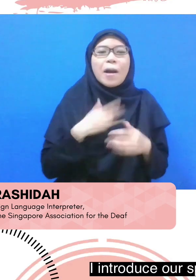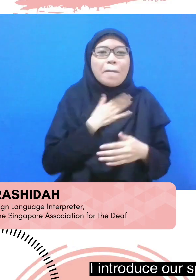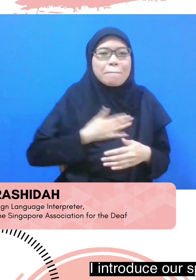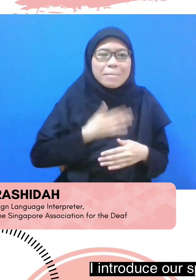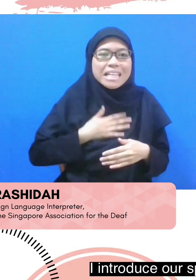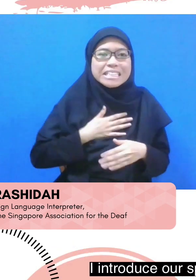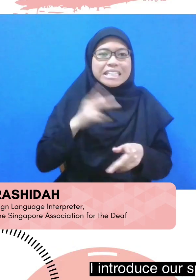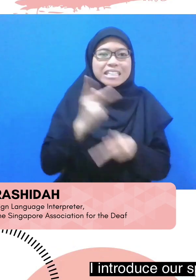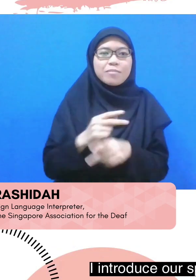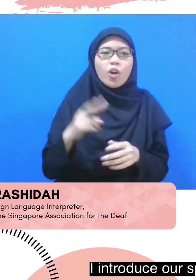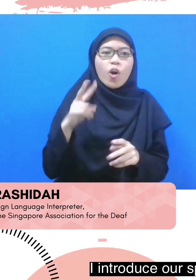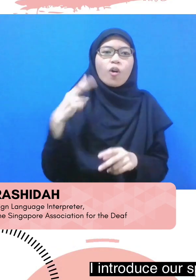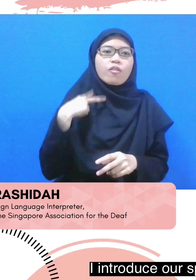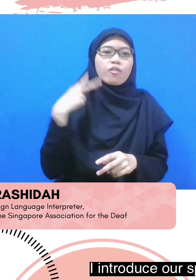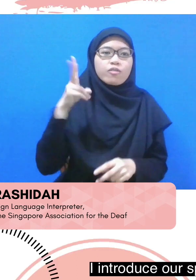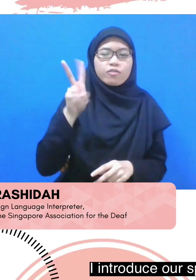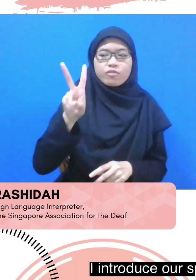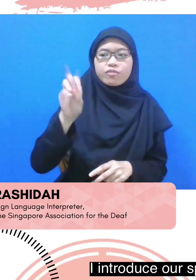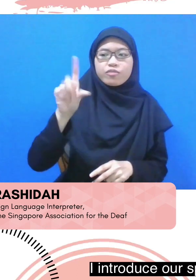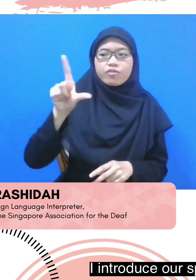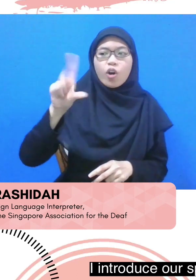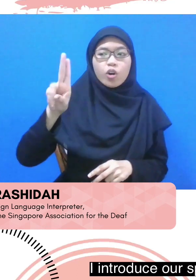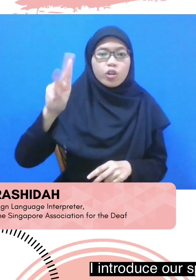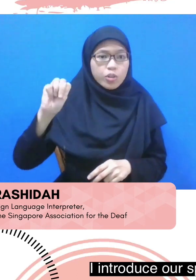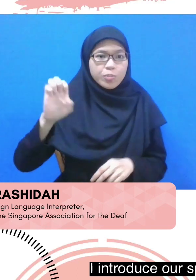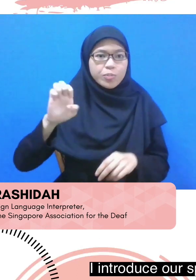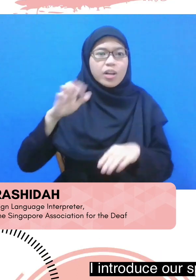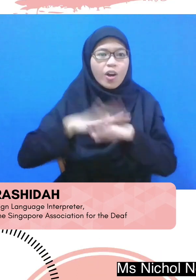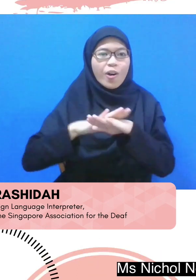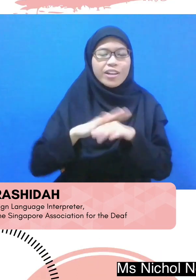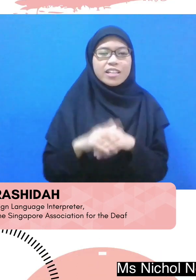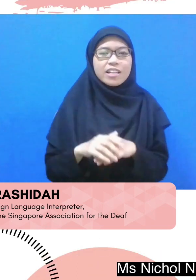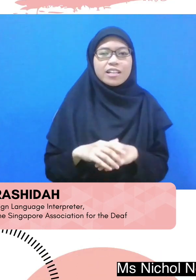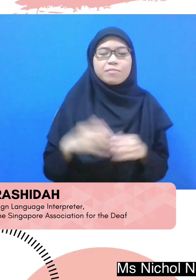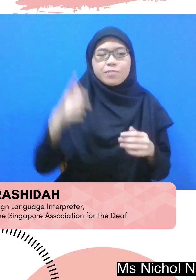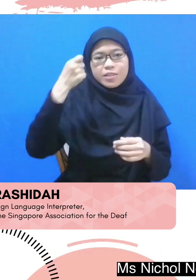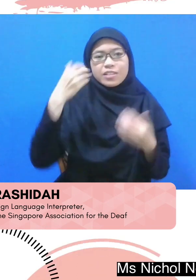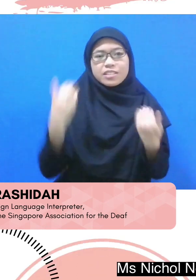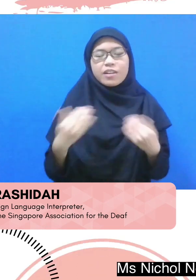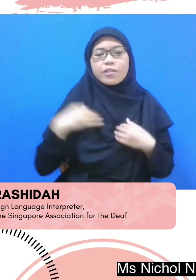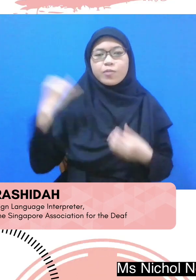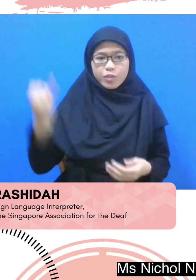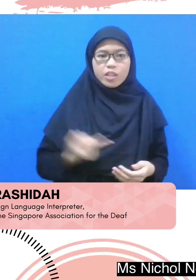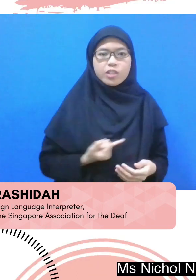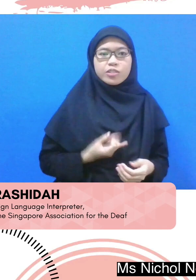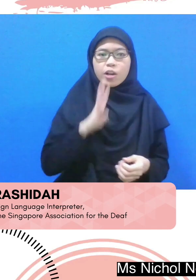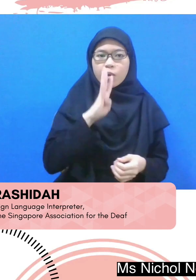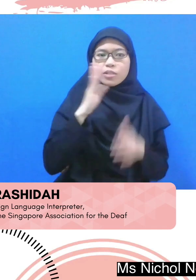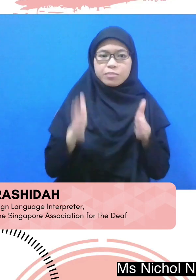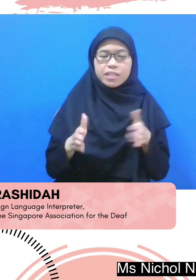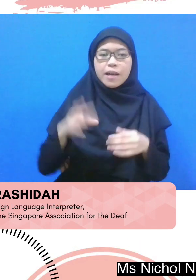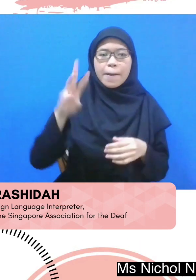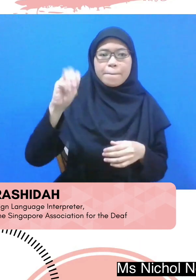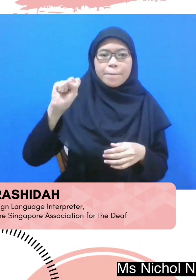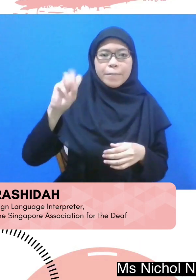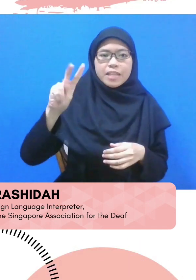I introduce our speaker. Now, we're very honored to have with us Ms. Nichol Ng, co-founder of The Food